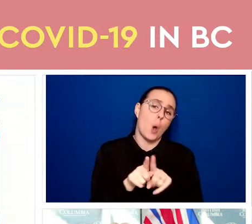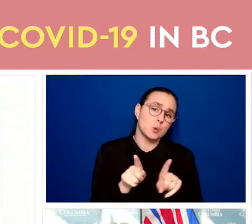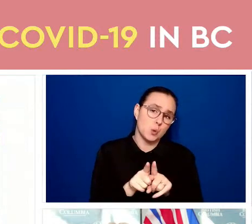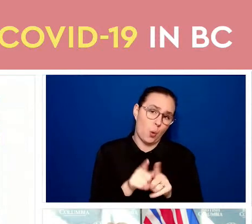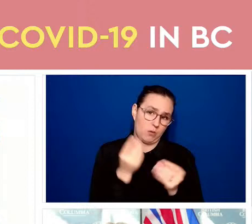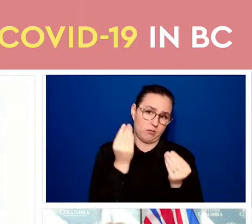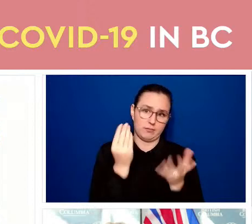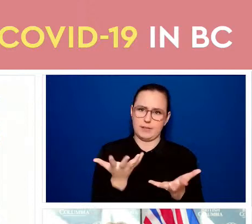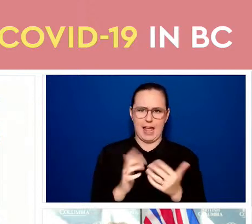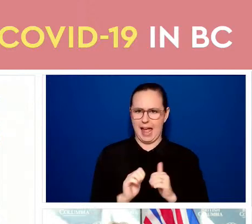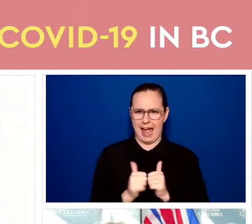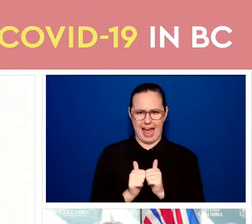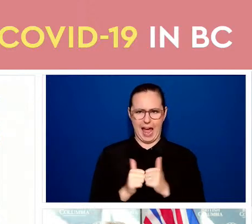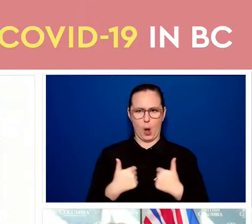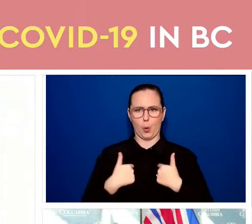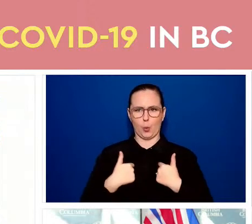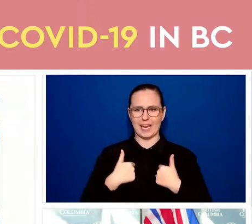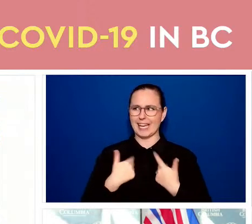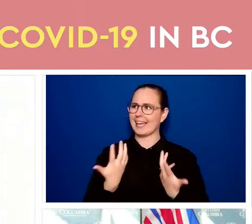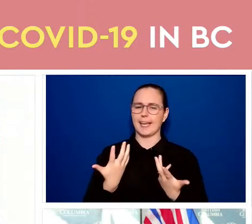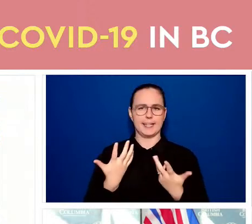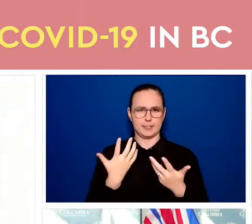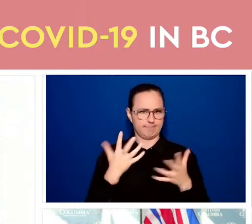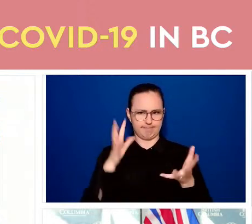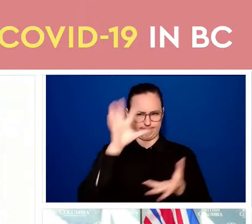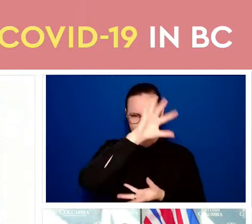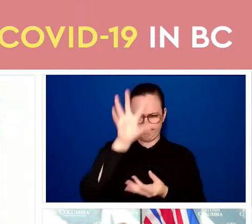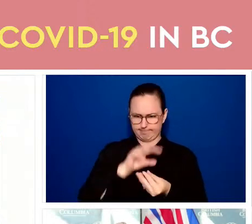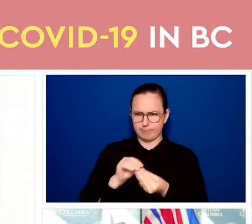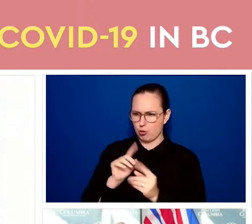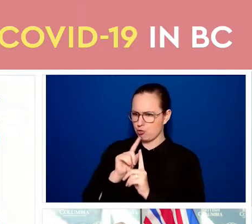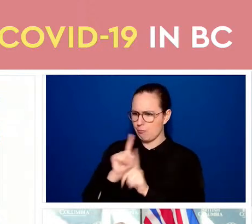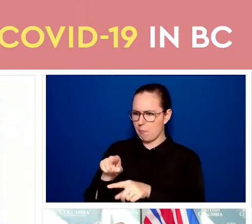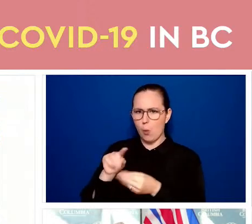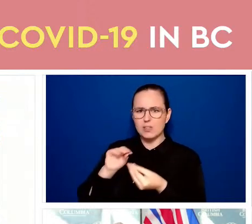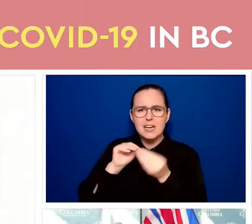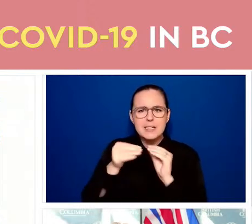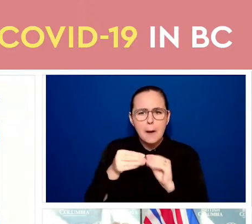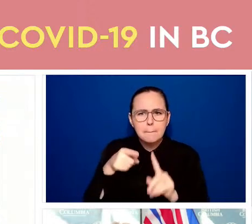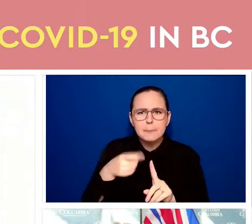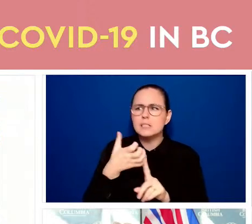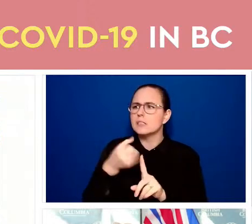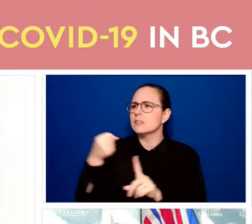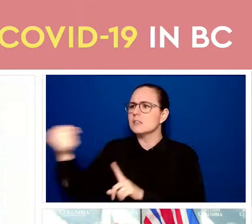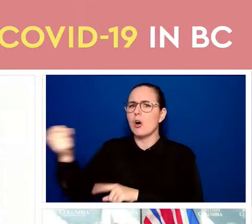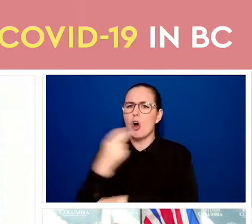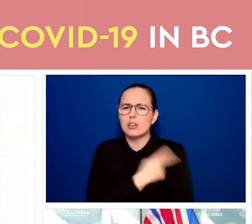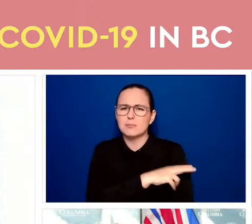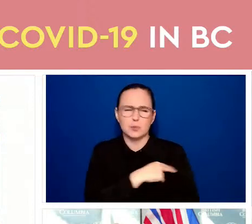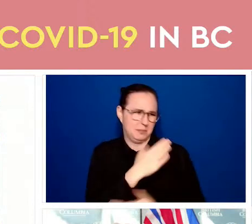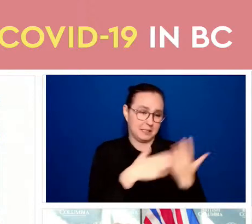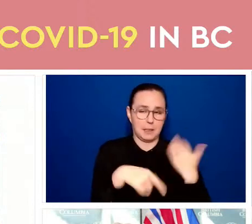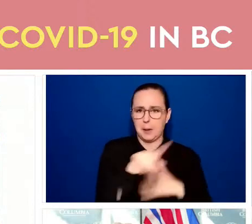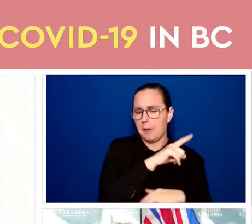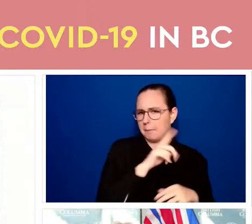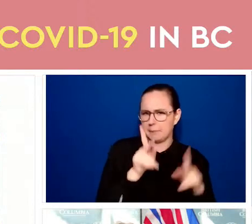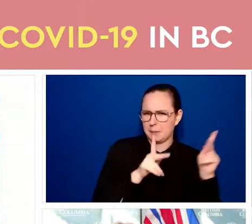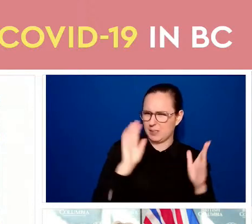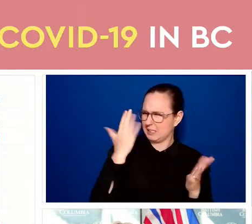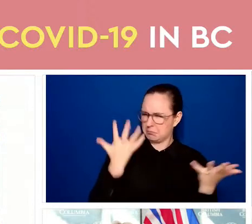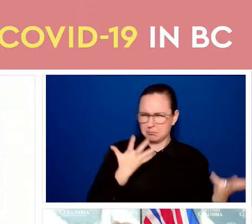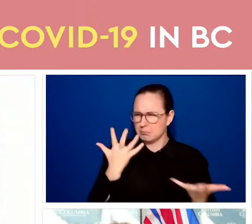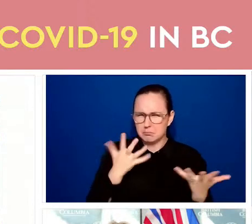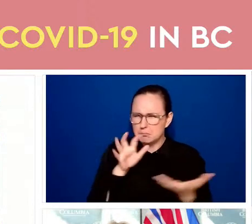as there seems to be some misinformation or confusion about what and how we report. There are 2 key